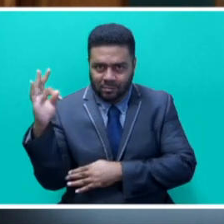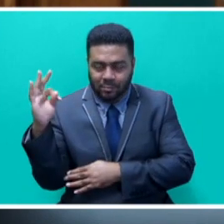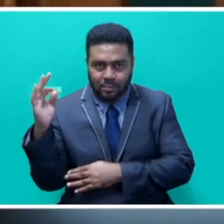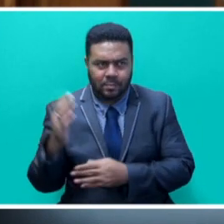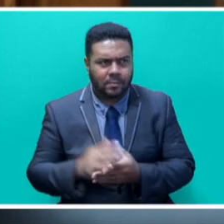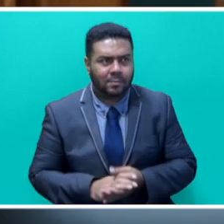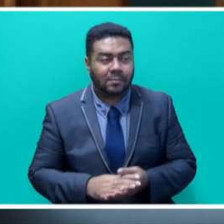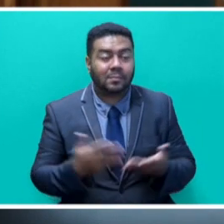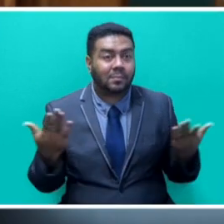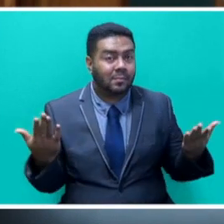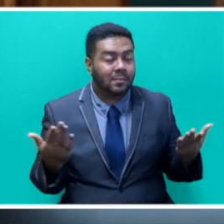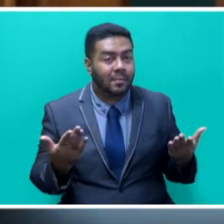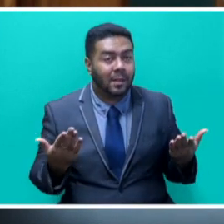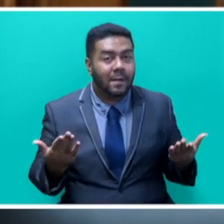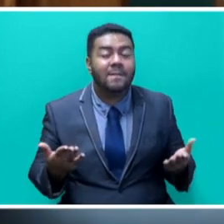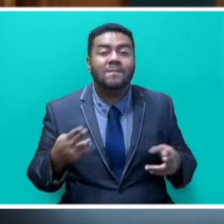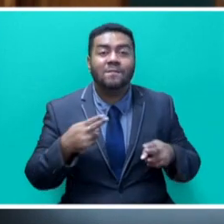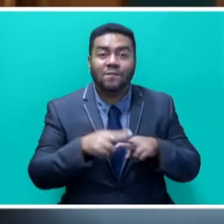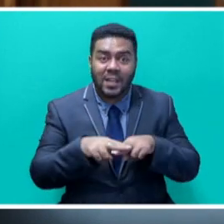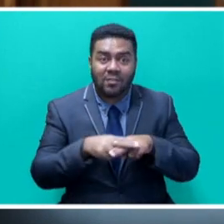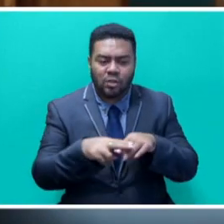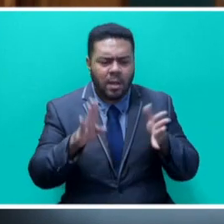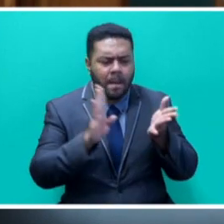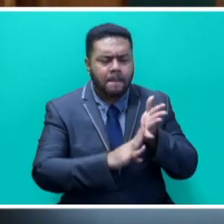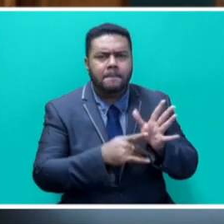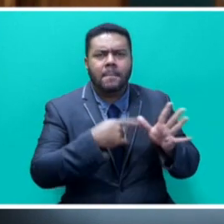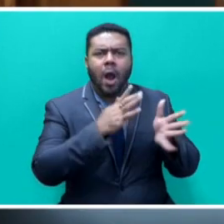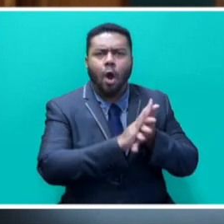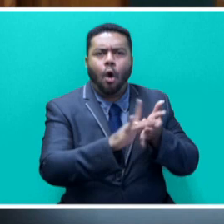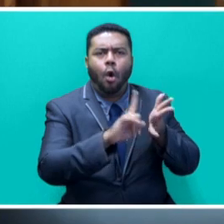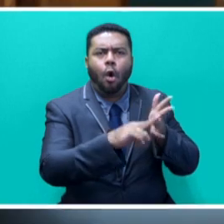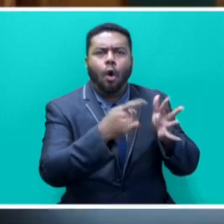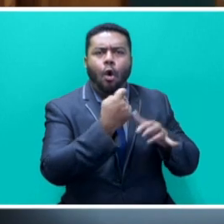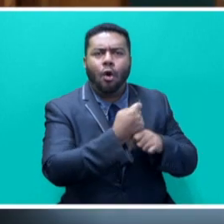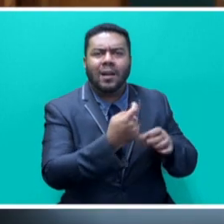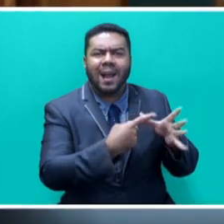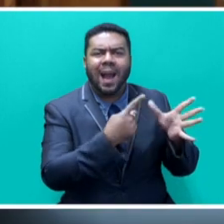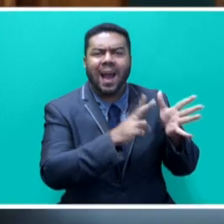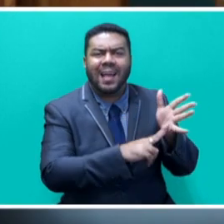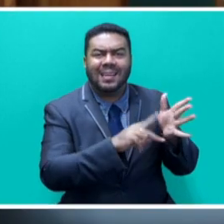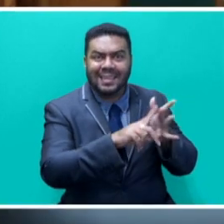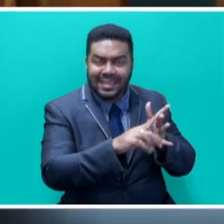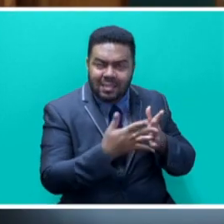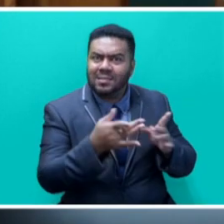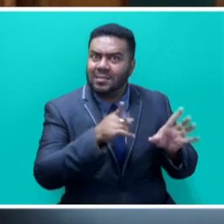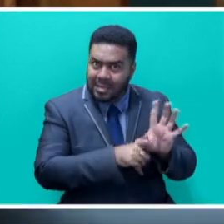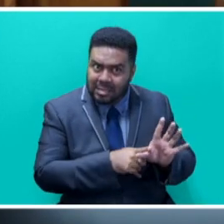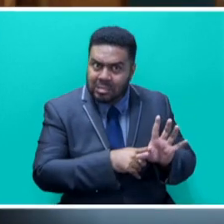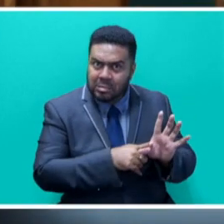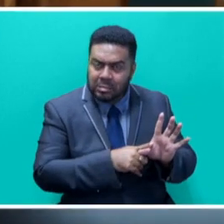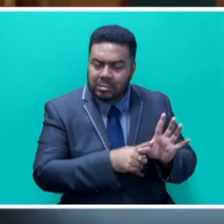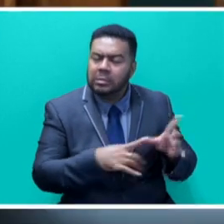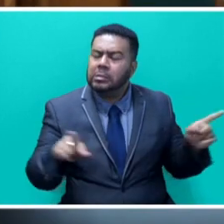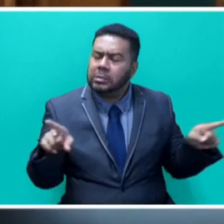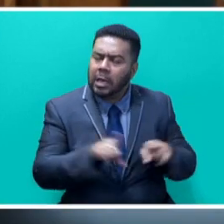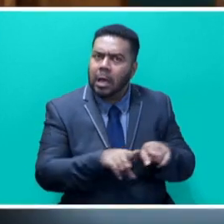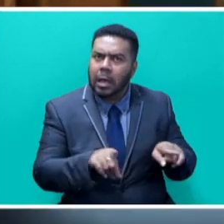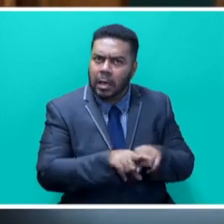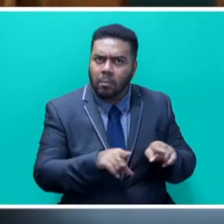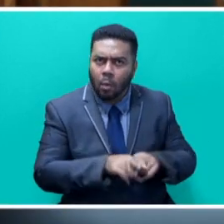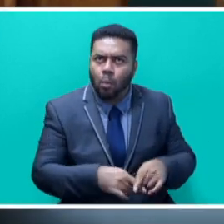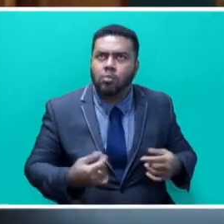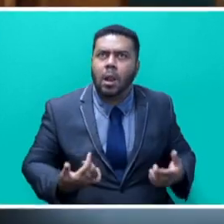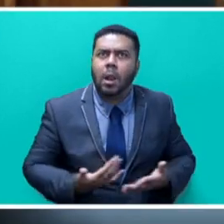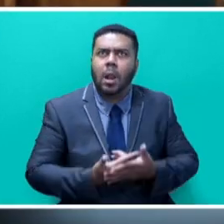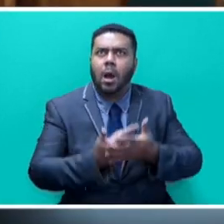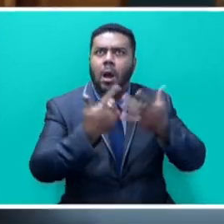mahogany plantation is considered to be one of the largest planted forests in the world. The government intends to see that